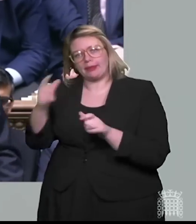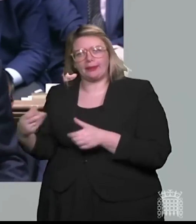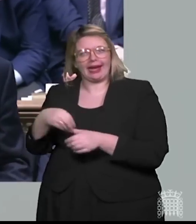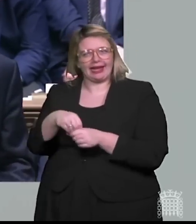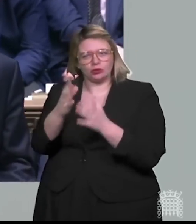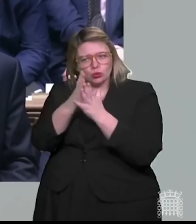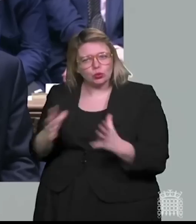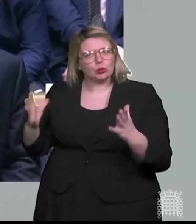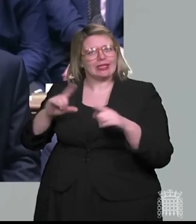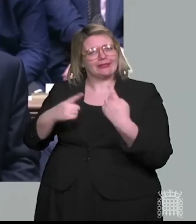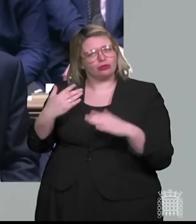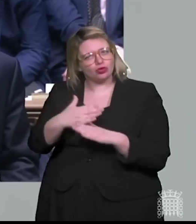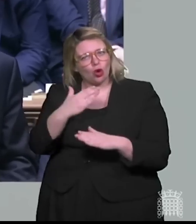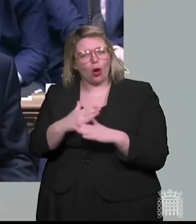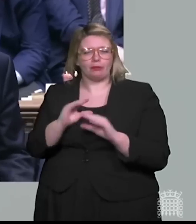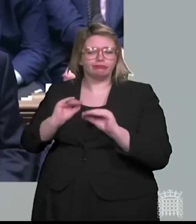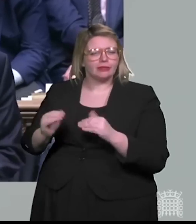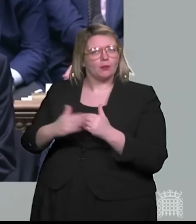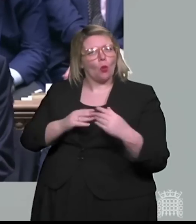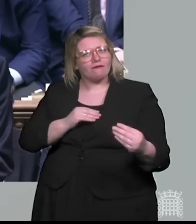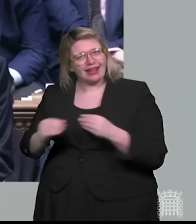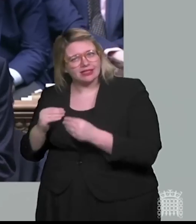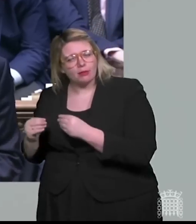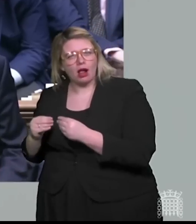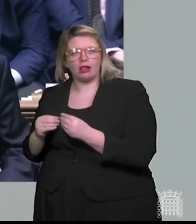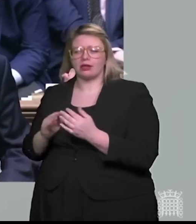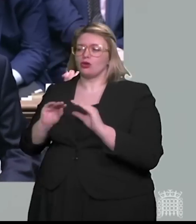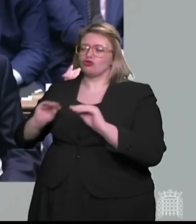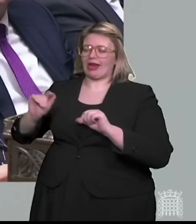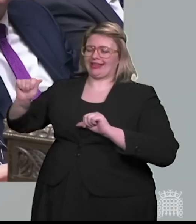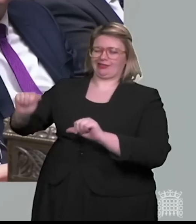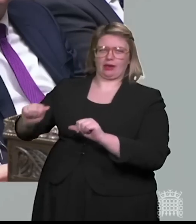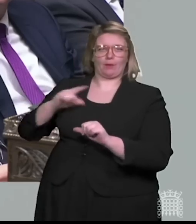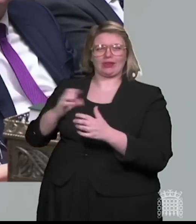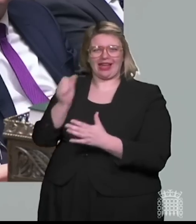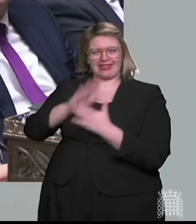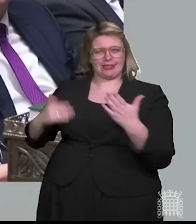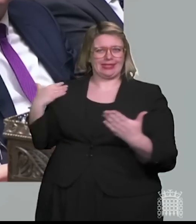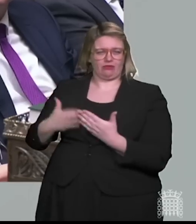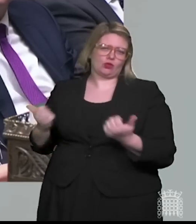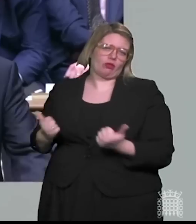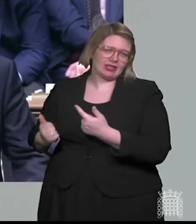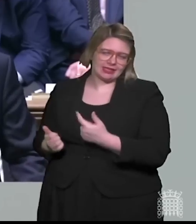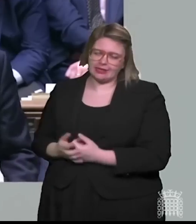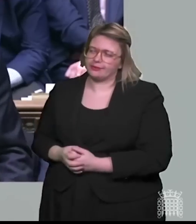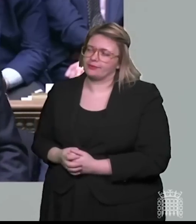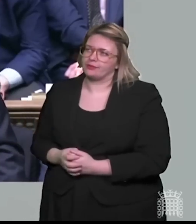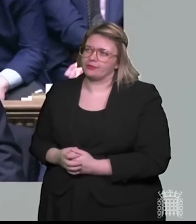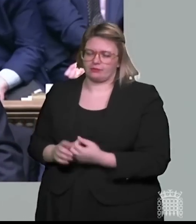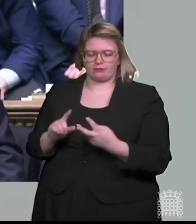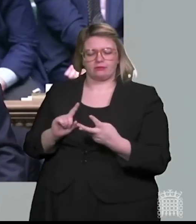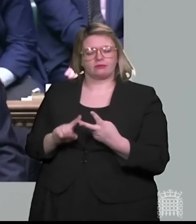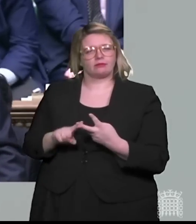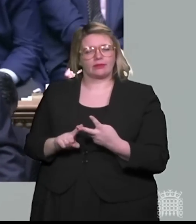on flexibility and previous experience to reduce training length. Finally, I have listened to